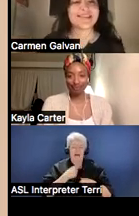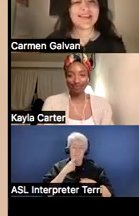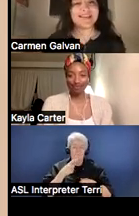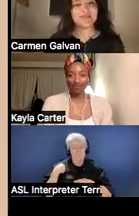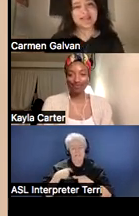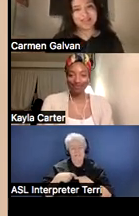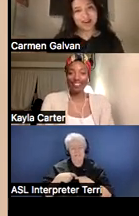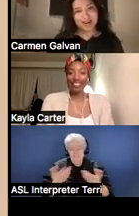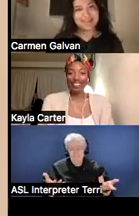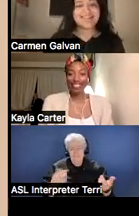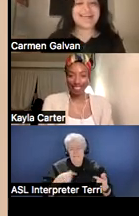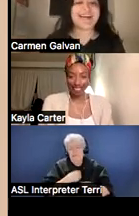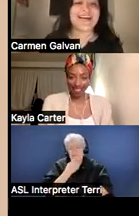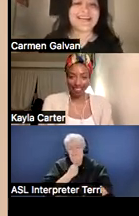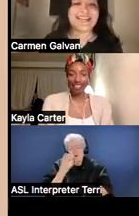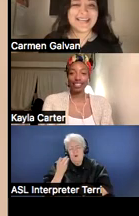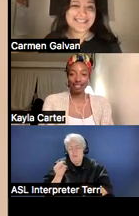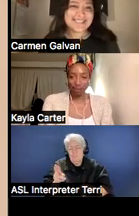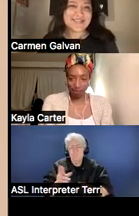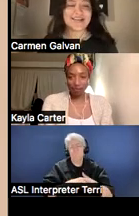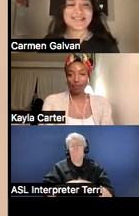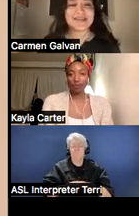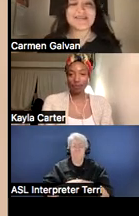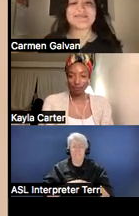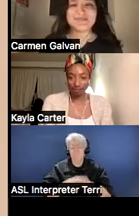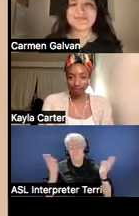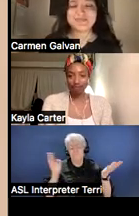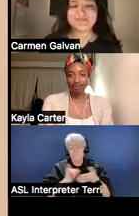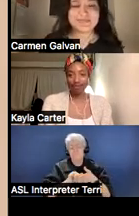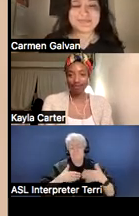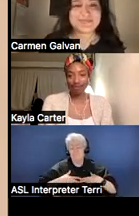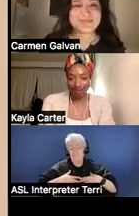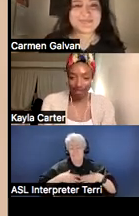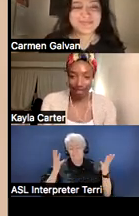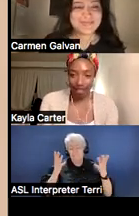Mexican and we love her. Yes, so that is me.